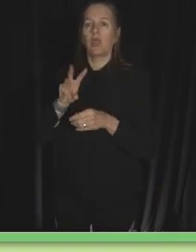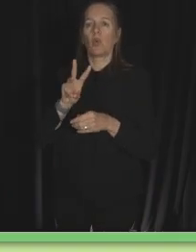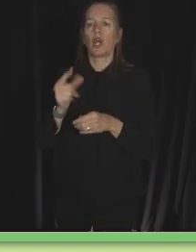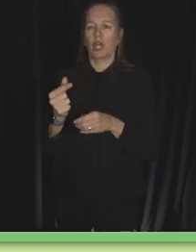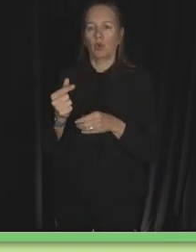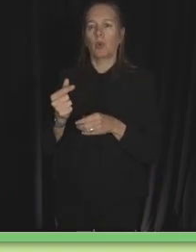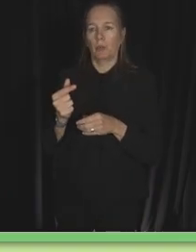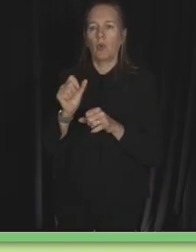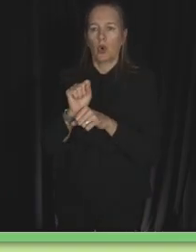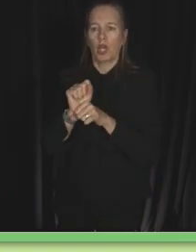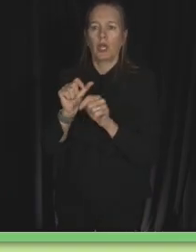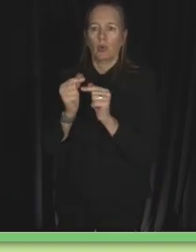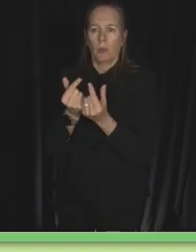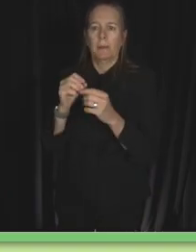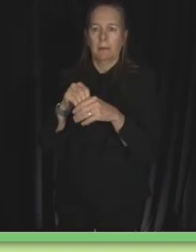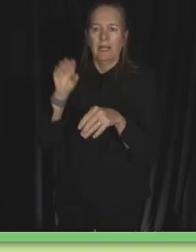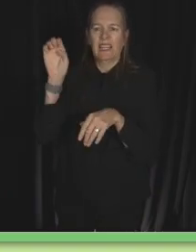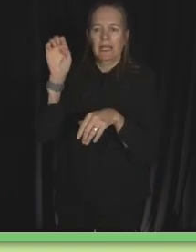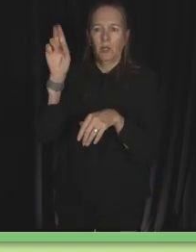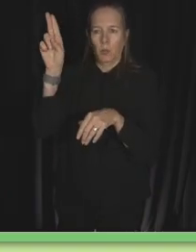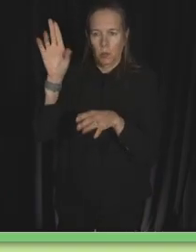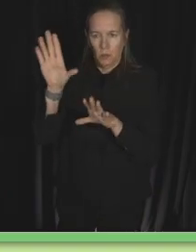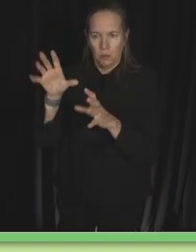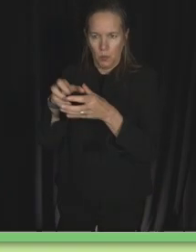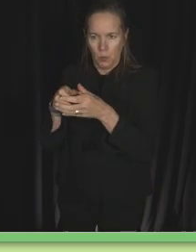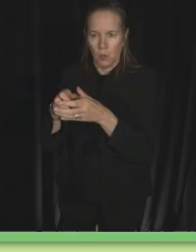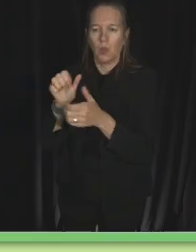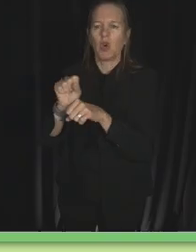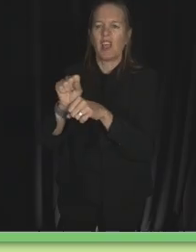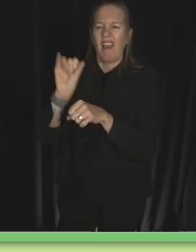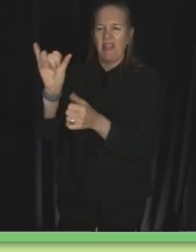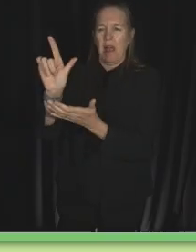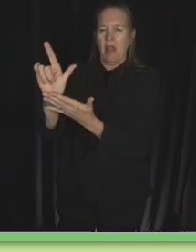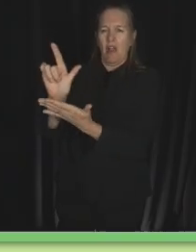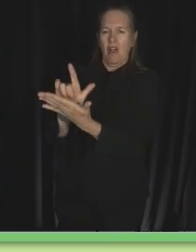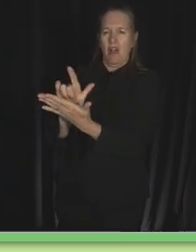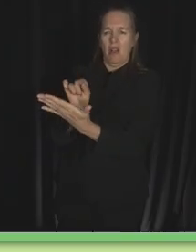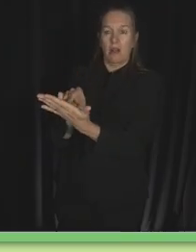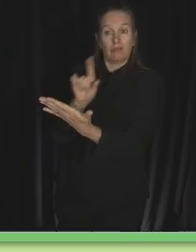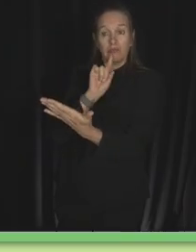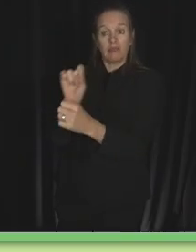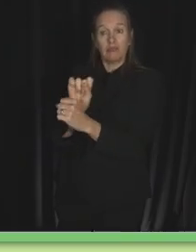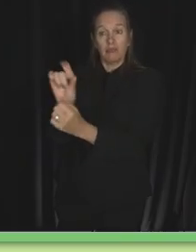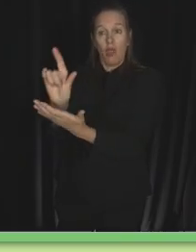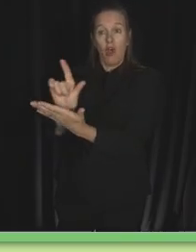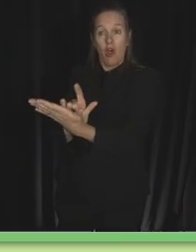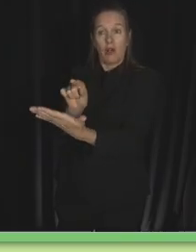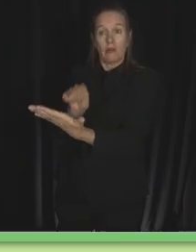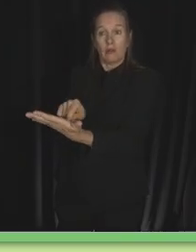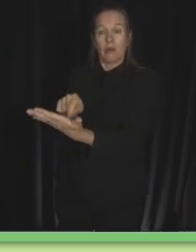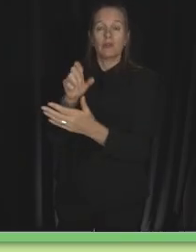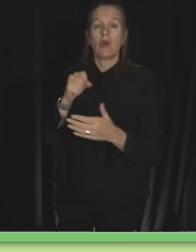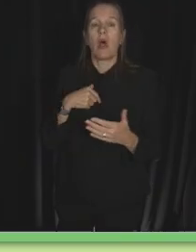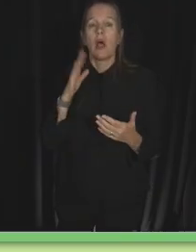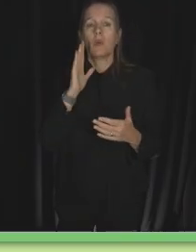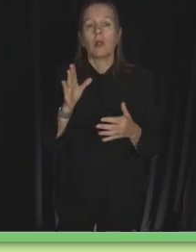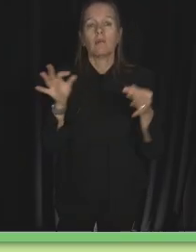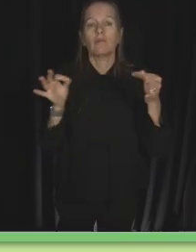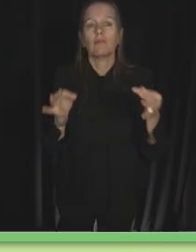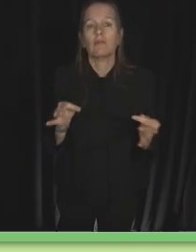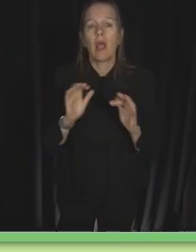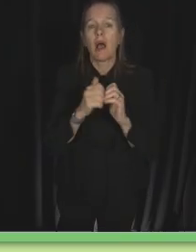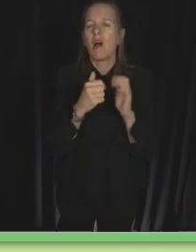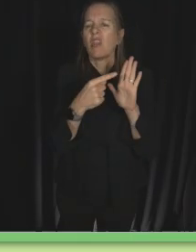working on this law. It is a law, now we're talking about things and how to implement it. But I'm going to talk about how this reflects